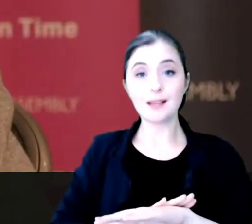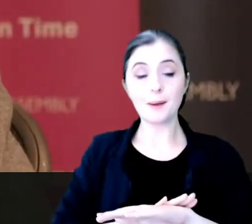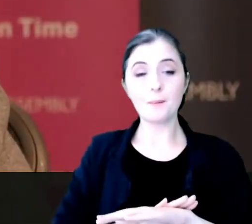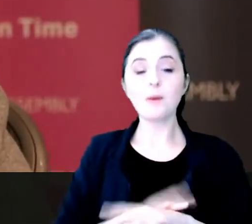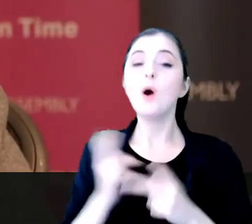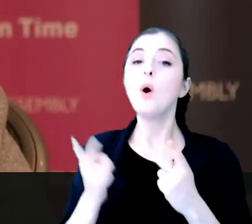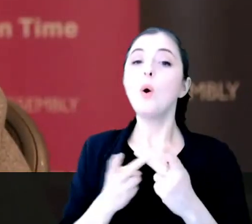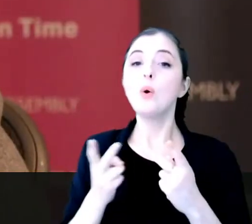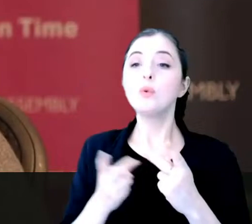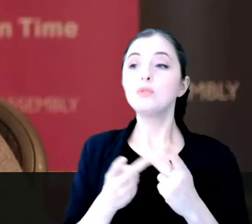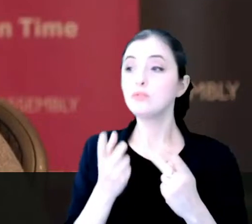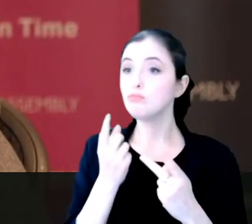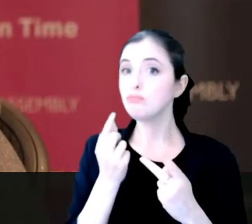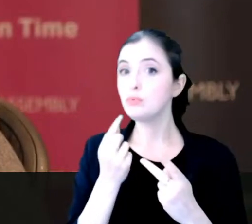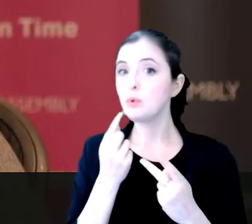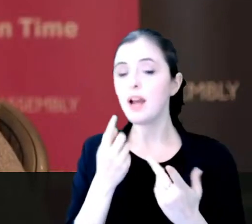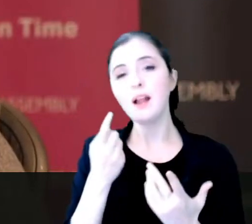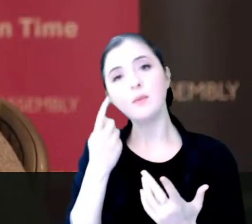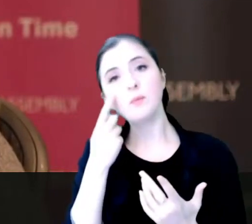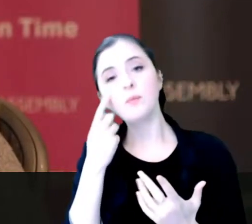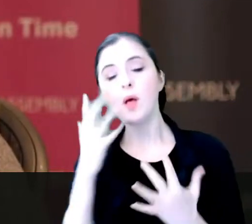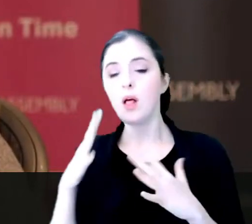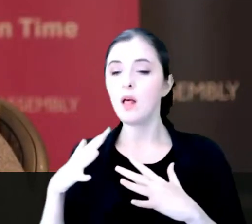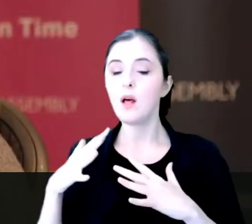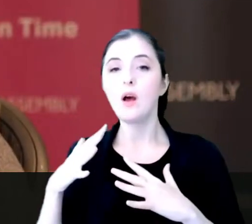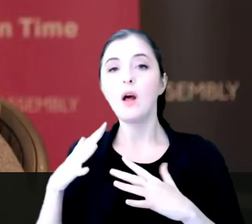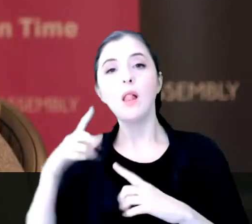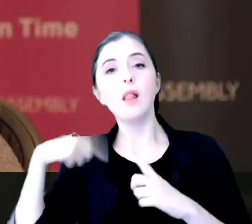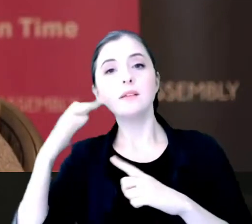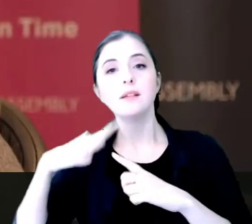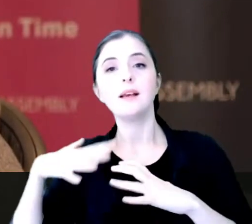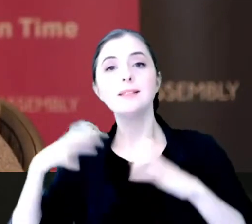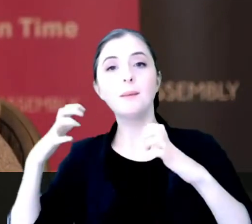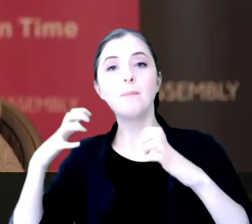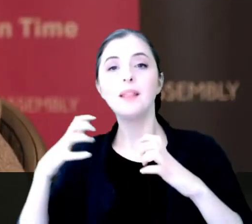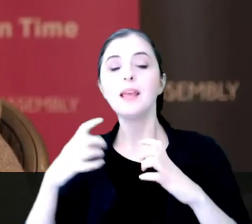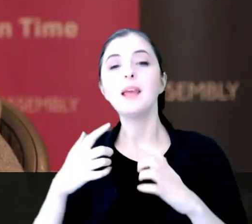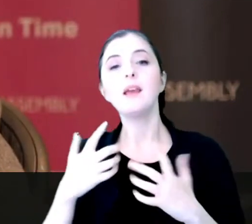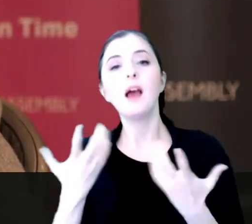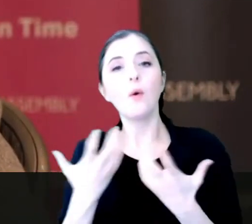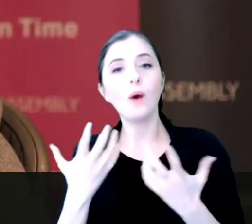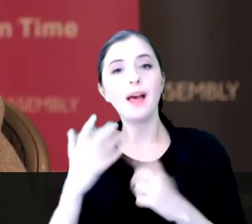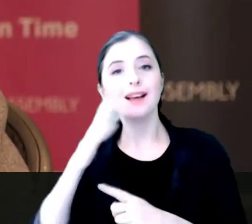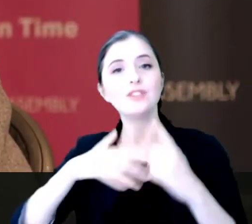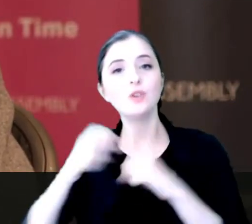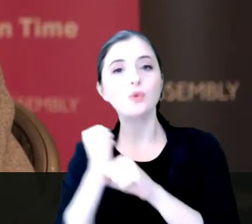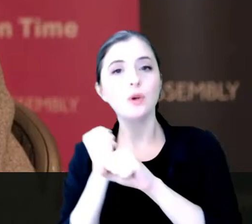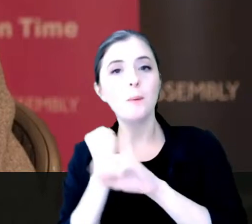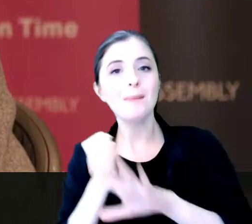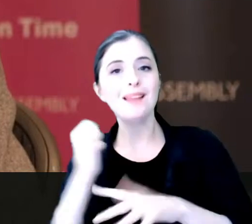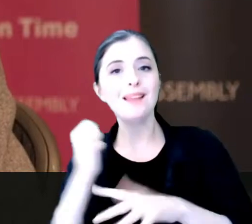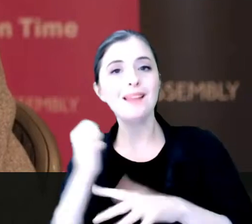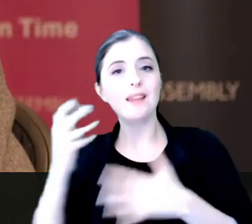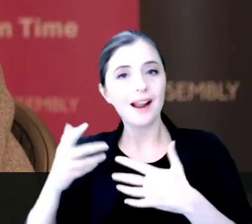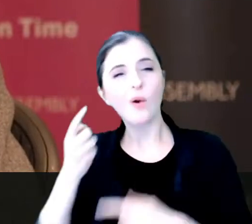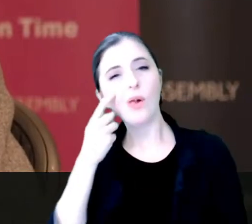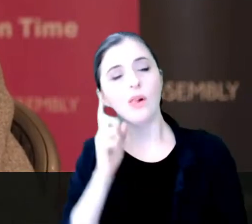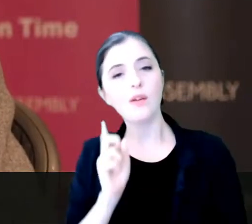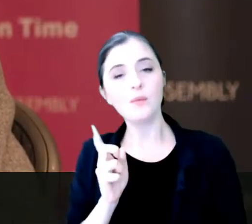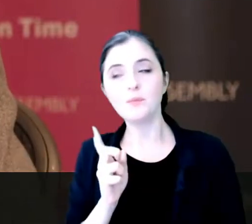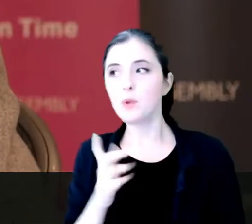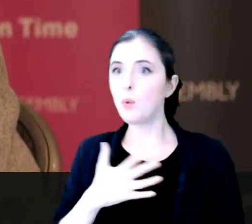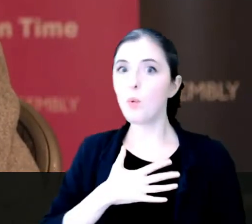with the work of the London Assembly on any of our social media accounts. We'd love to hear what you